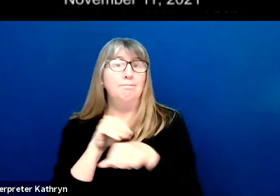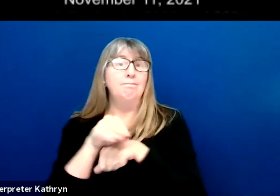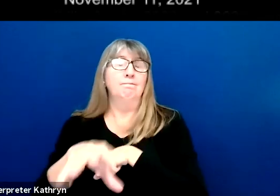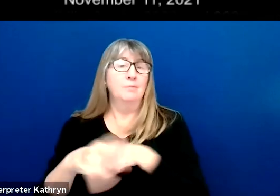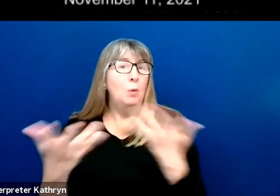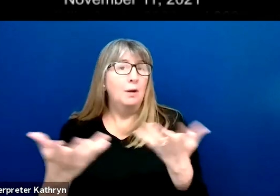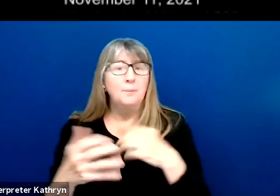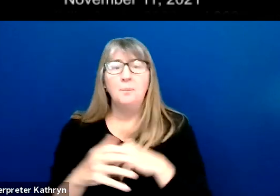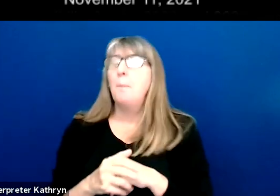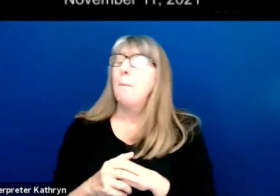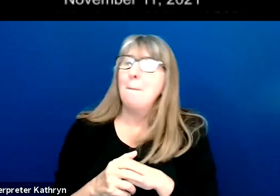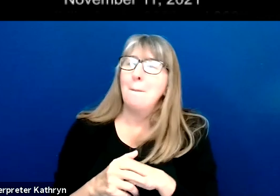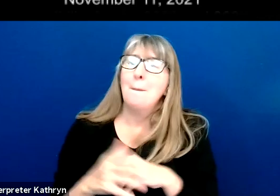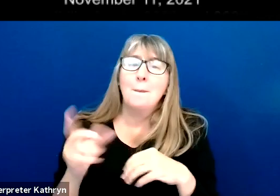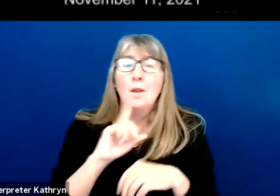Well,